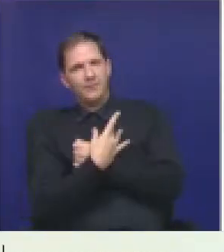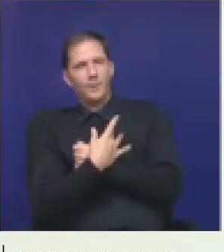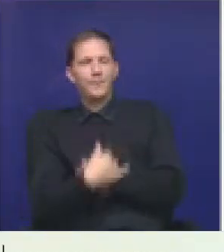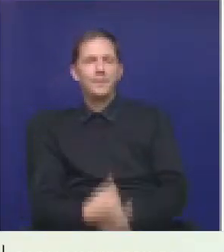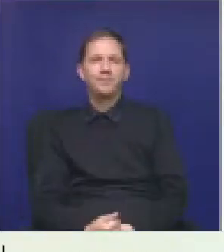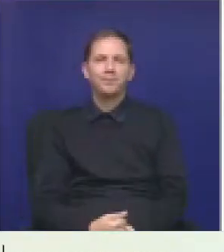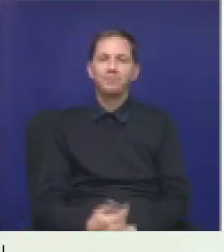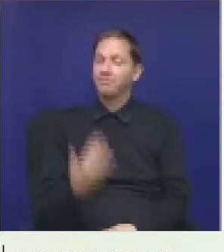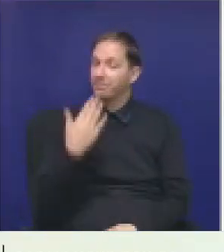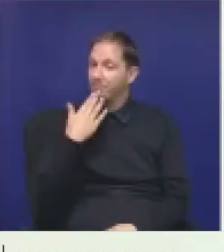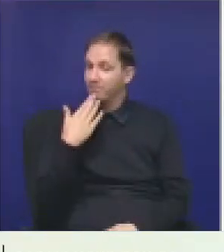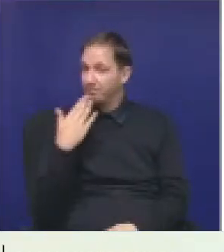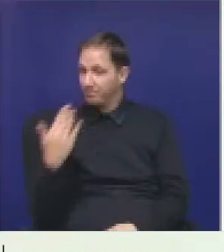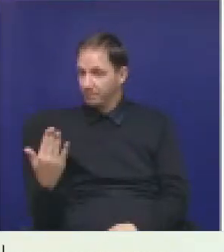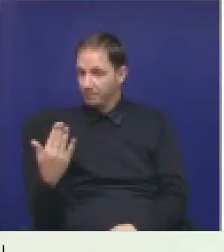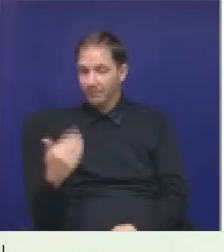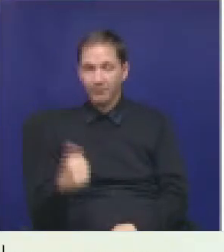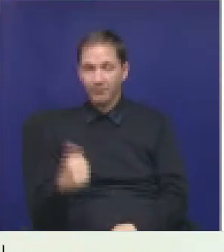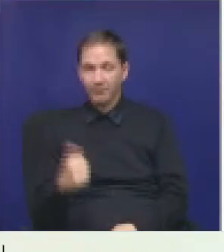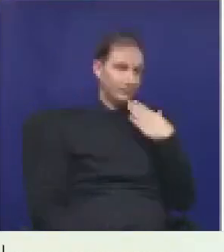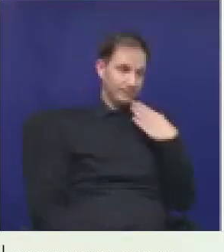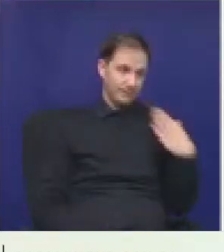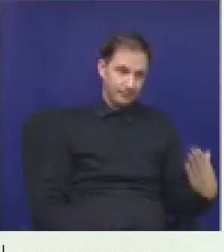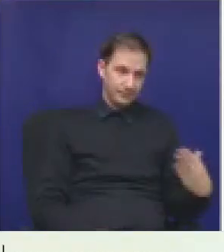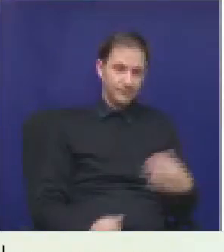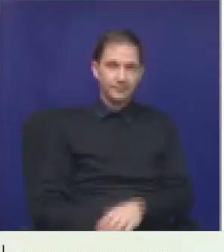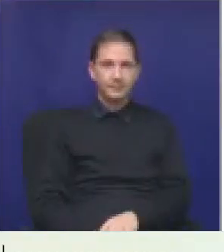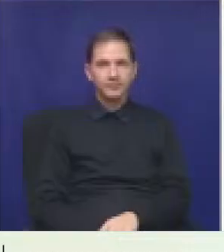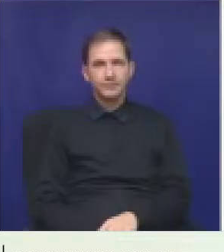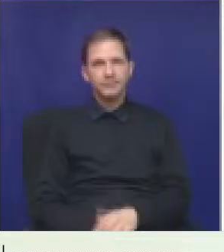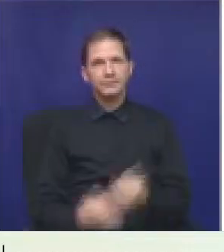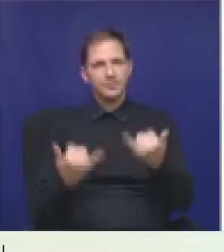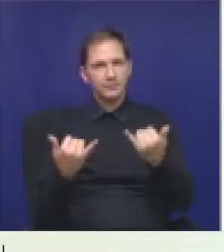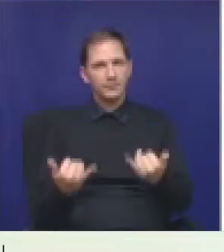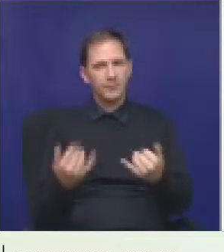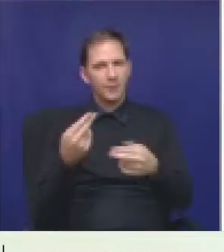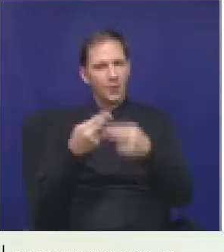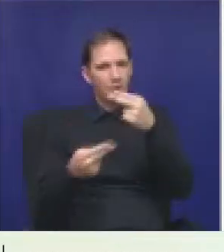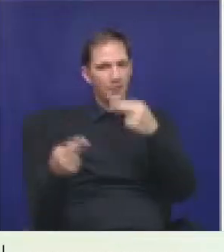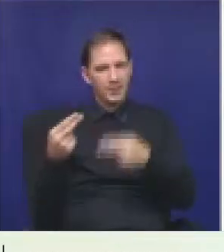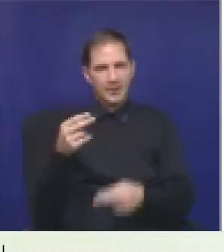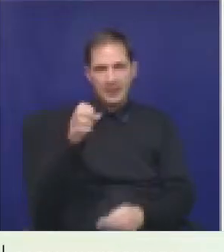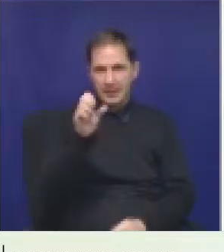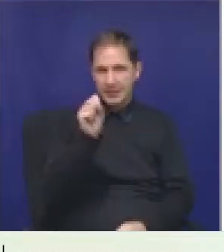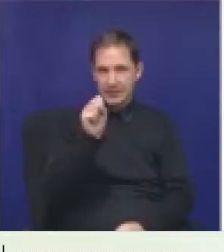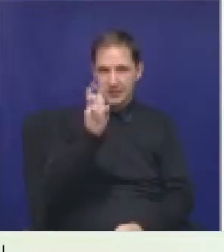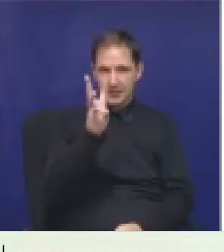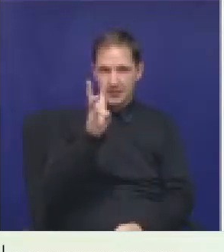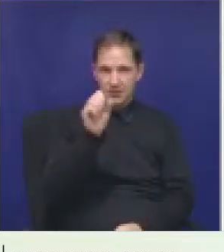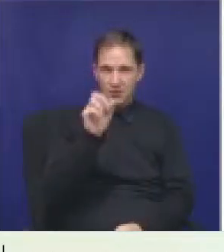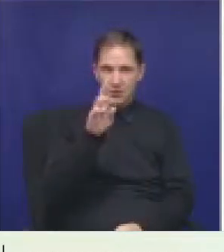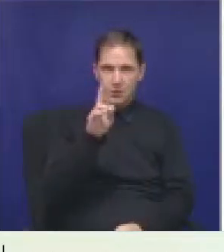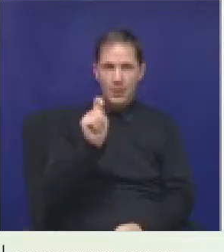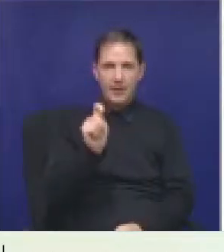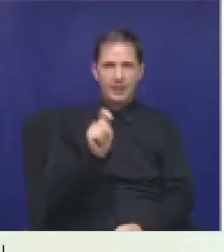Thank you, Honorable Deputy Minister. The next speaker is the Honorable Swart.